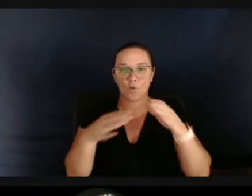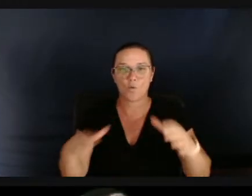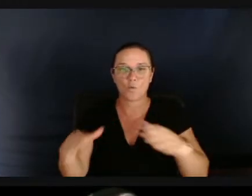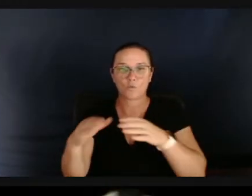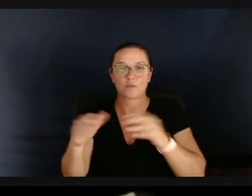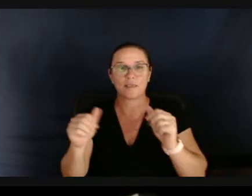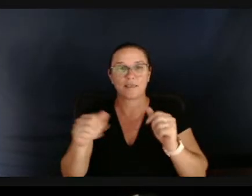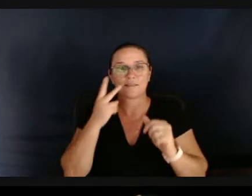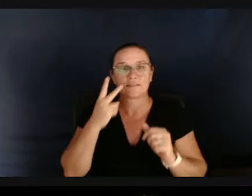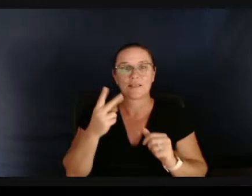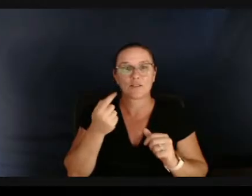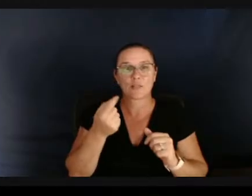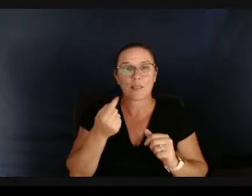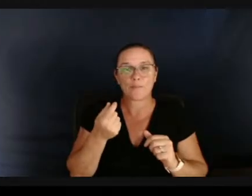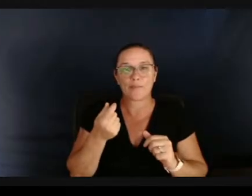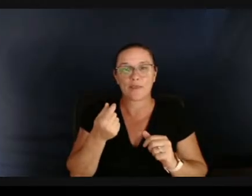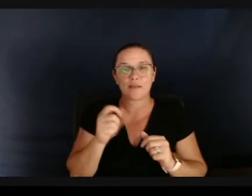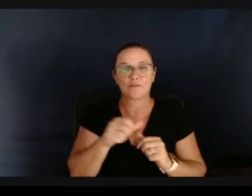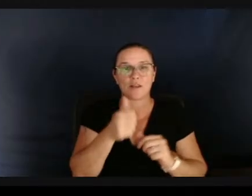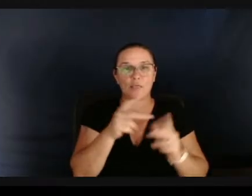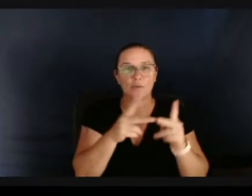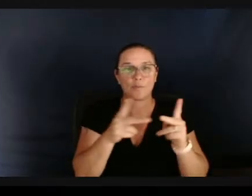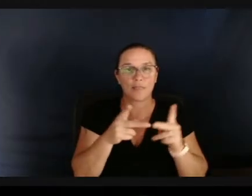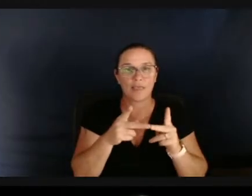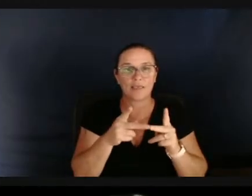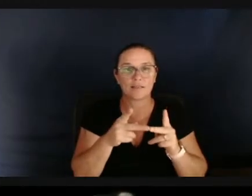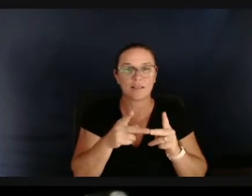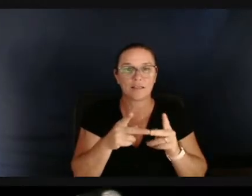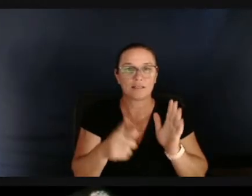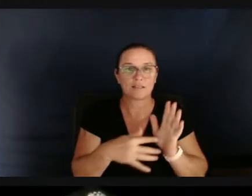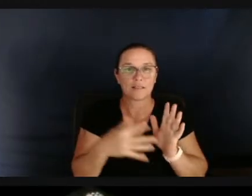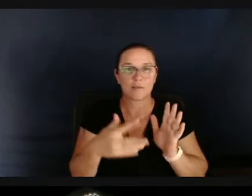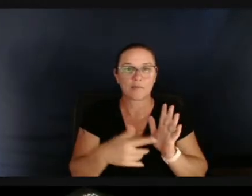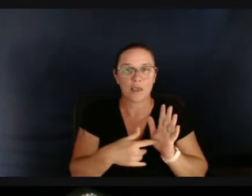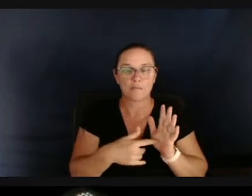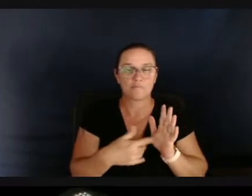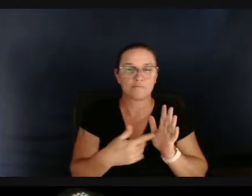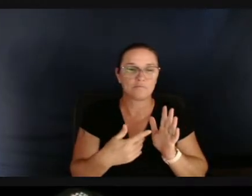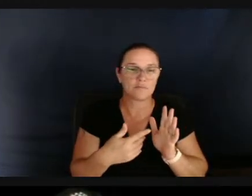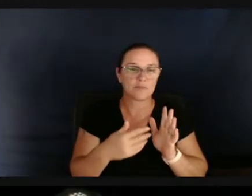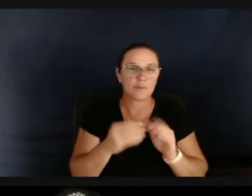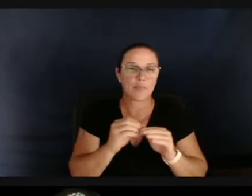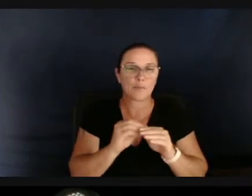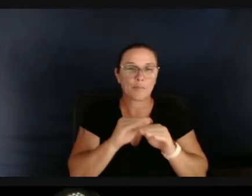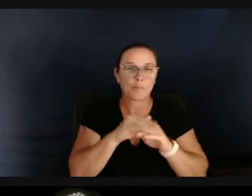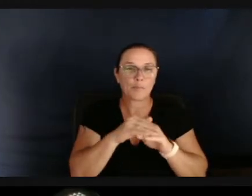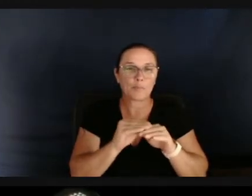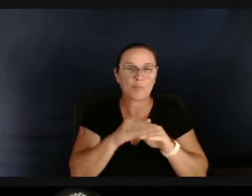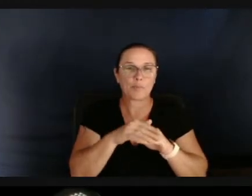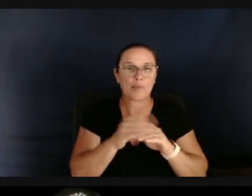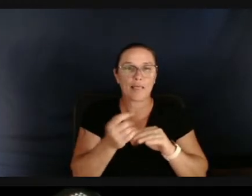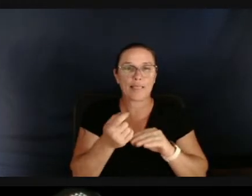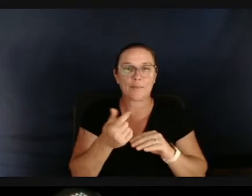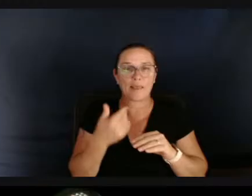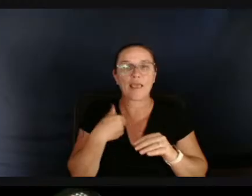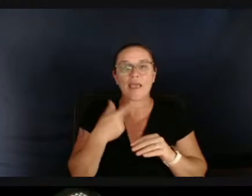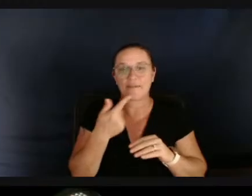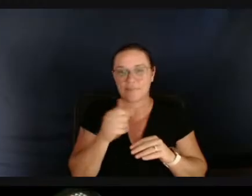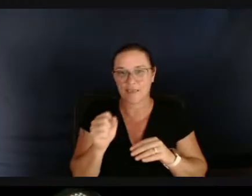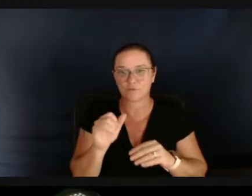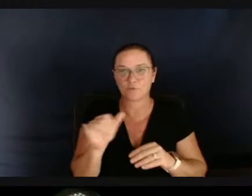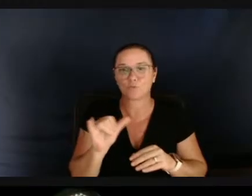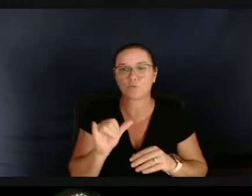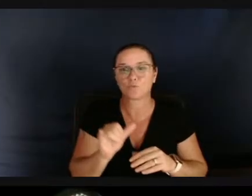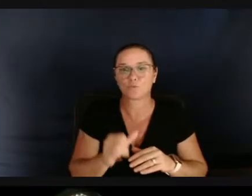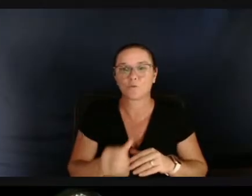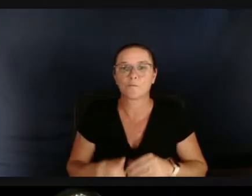there's actually a little bit of another spot back in here that sometimes might leak out some lava, and is definitely leaking out gas as well.